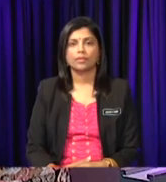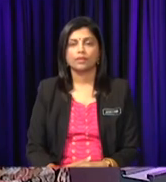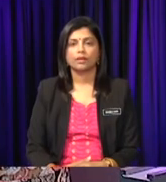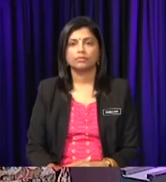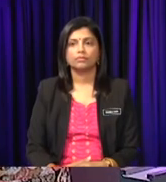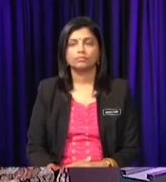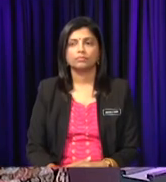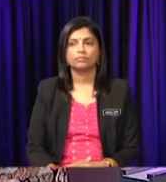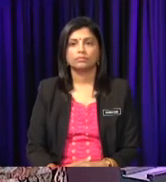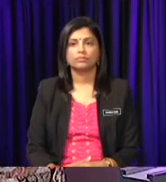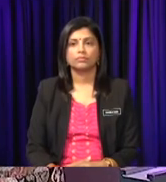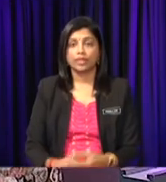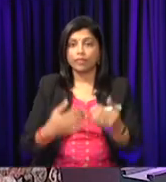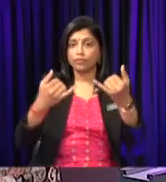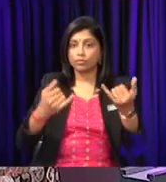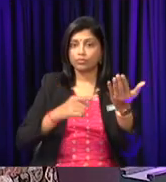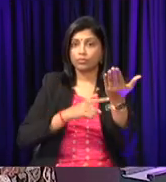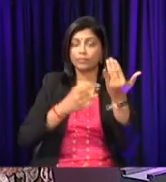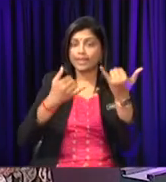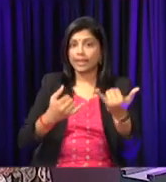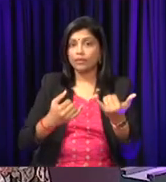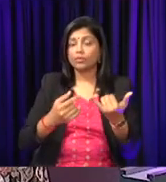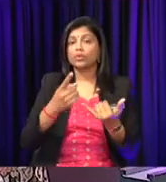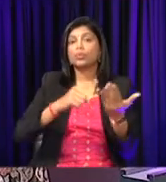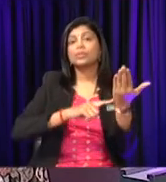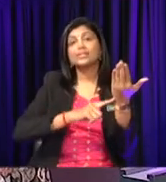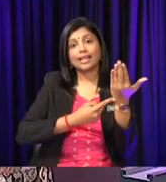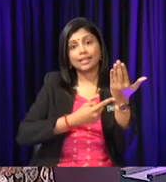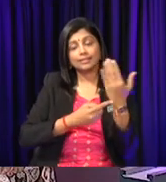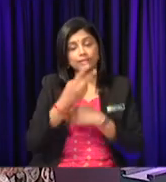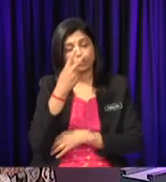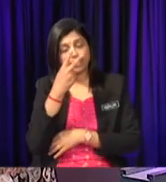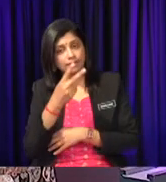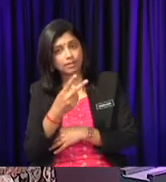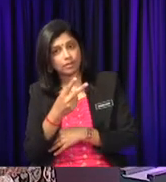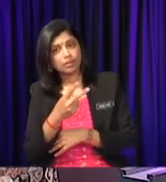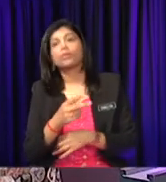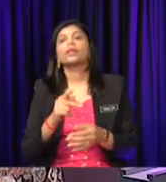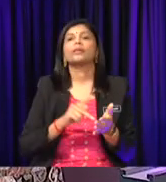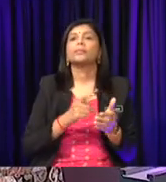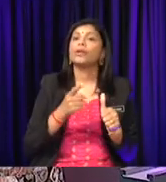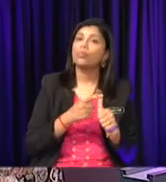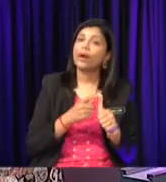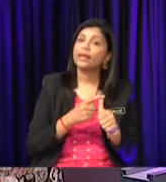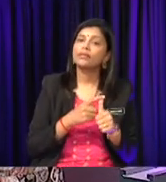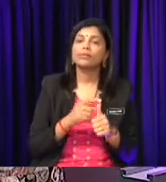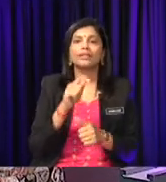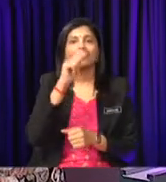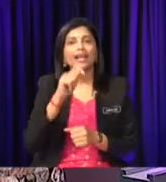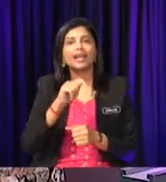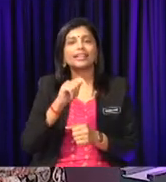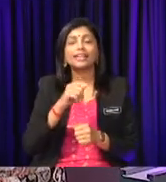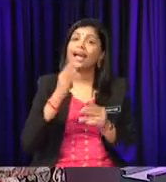assessed from here on. Just now, in the first phase, it was just a warm-up to get you to feel comfortable with